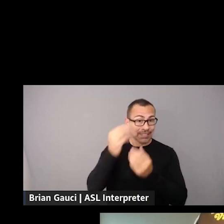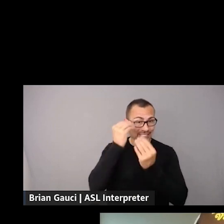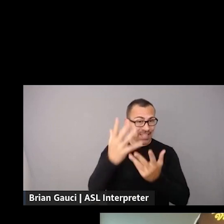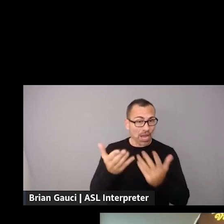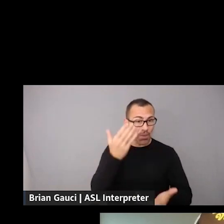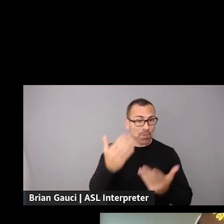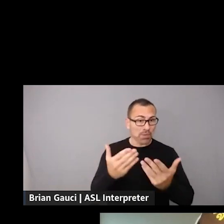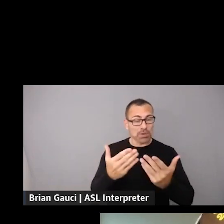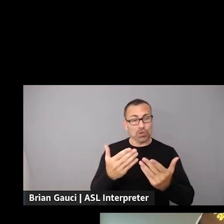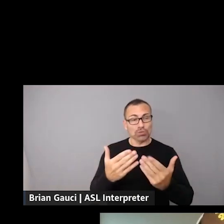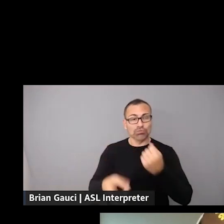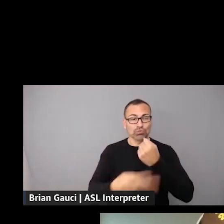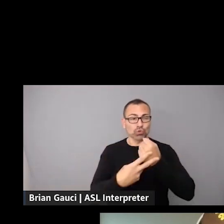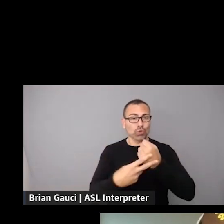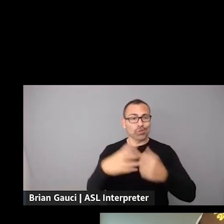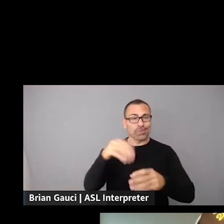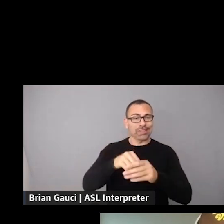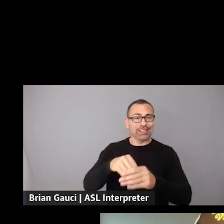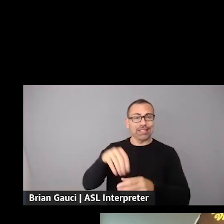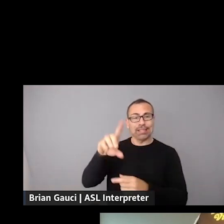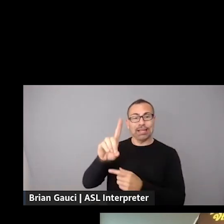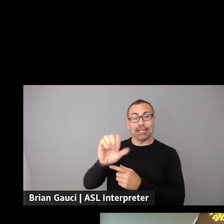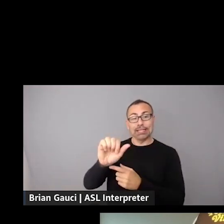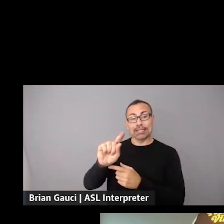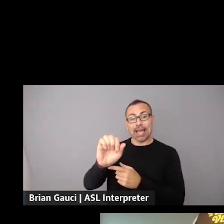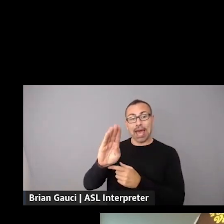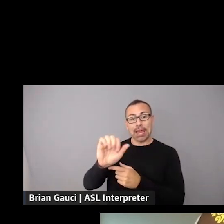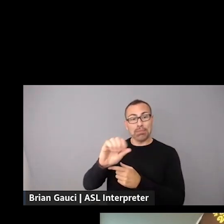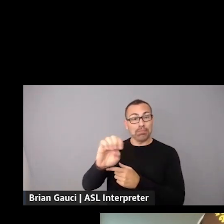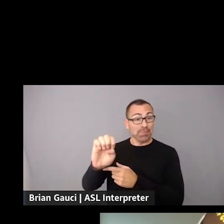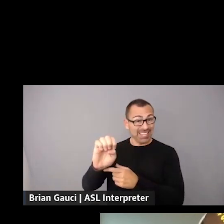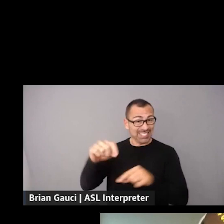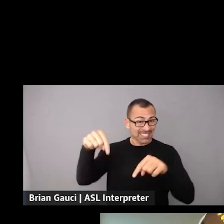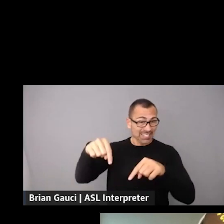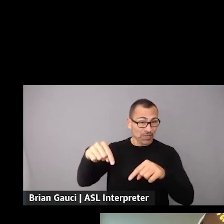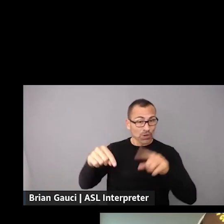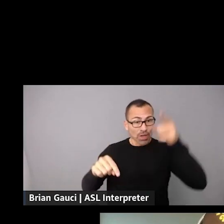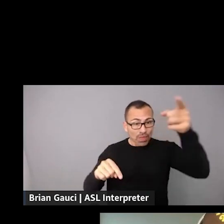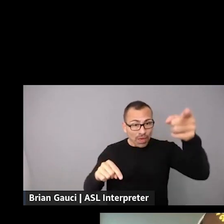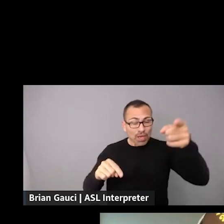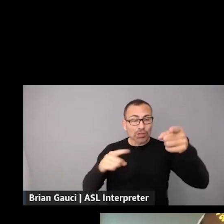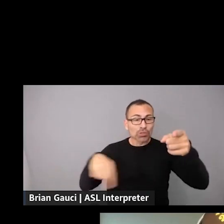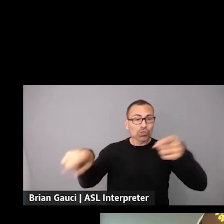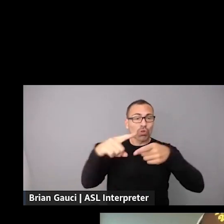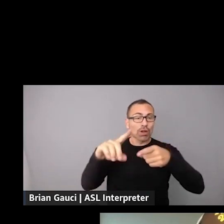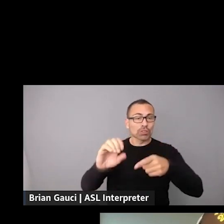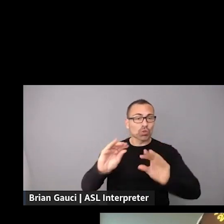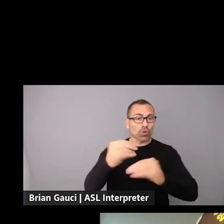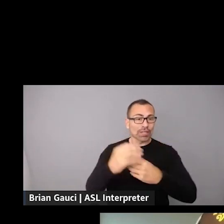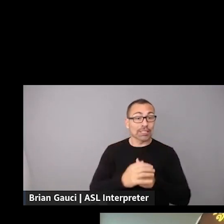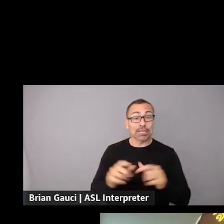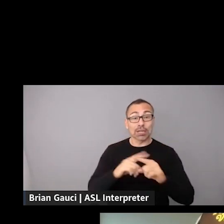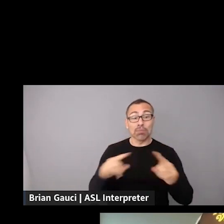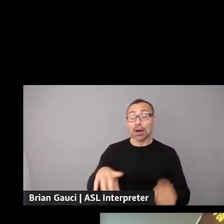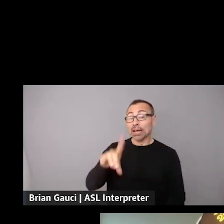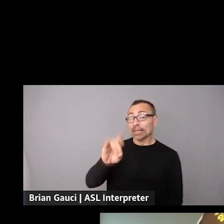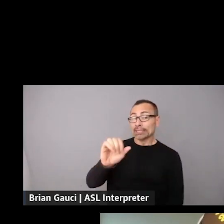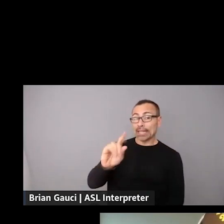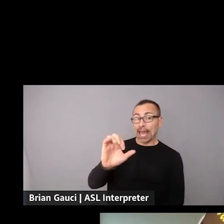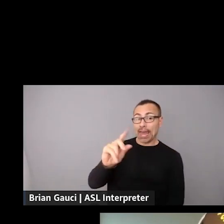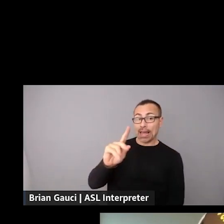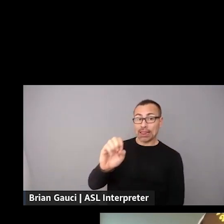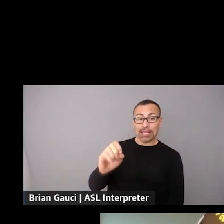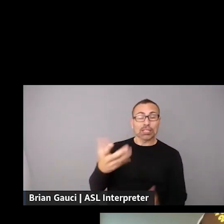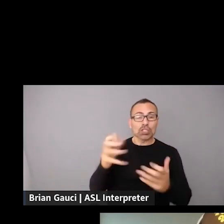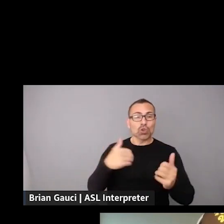database here or there across your organization. And the promise of a data lake is to really break down those silos of data, bring